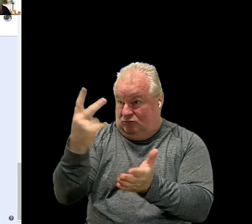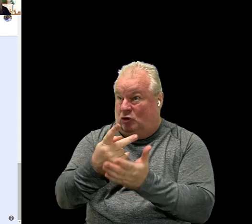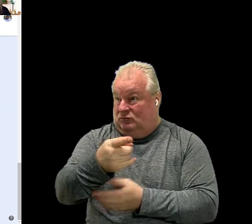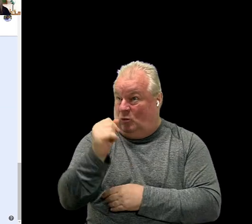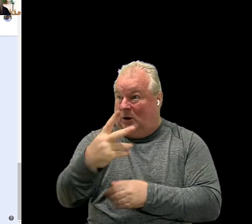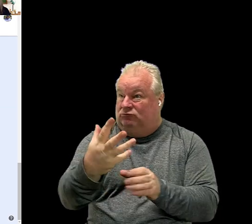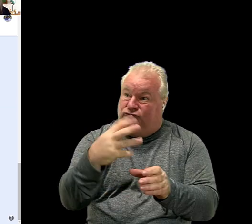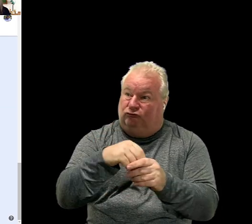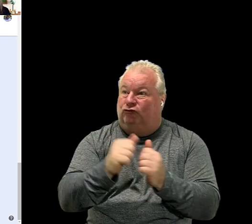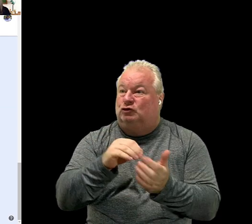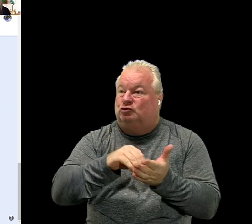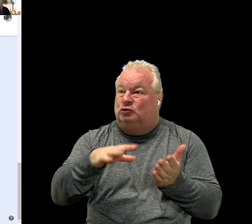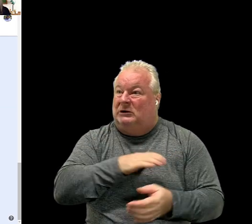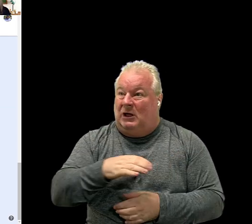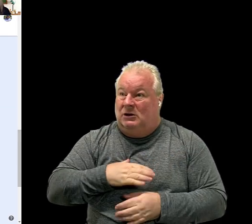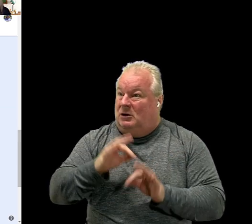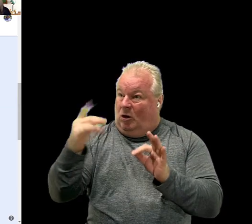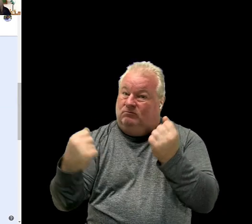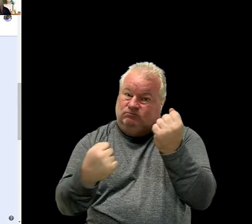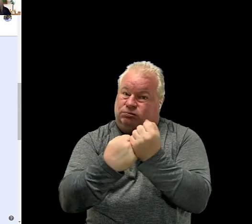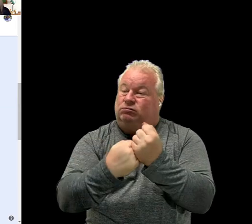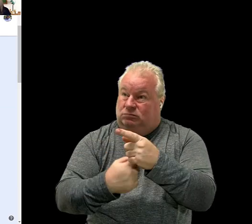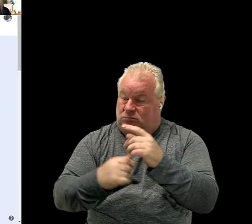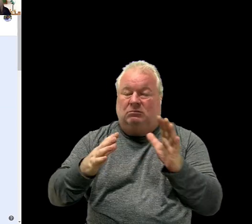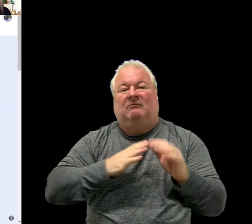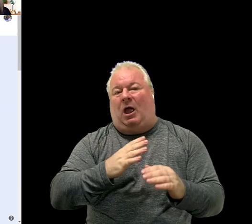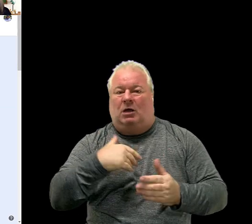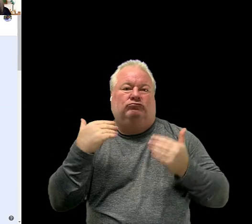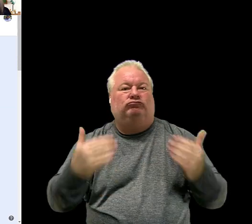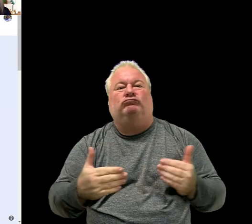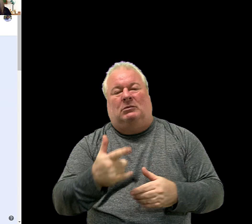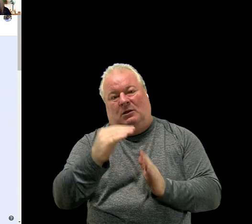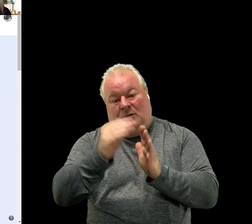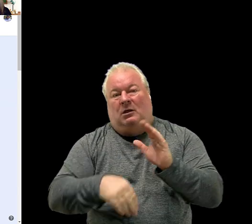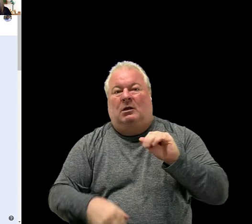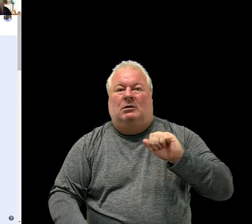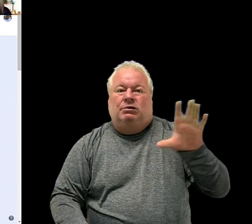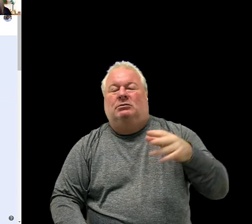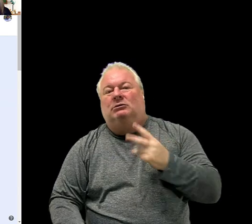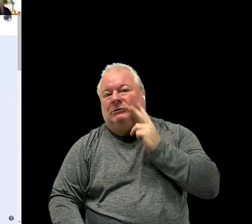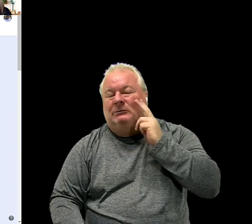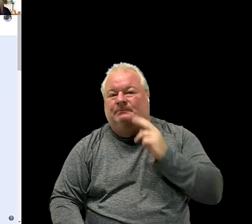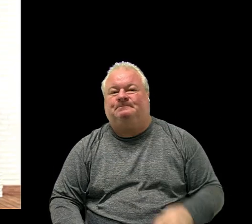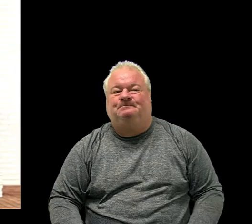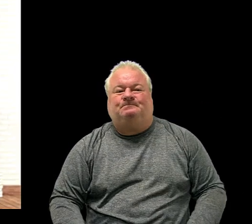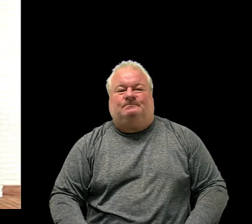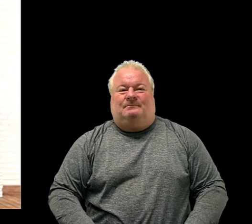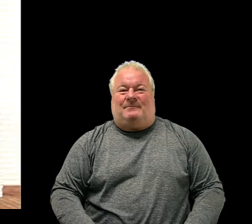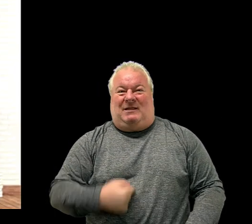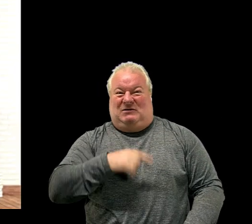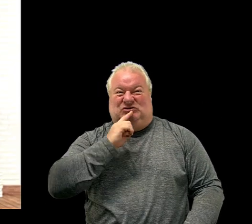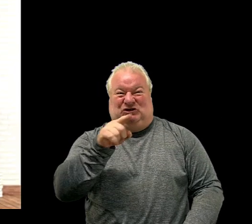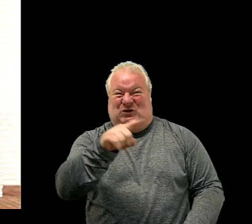everyone's on board for you running for student council. Now, you probably have a lot